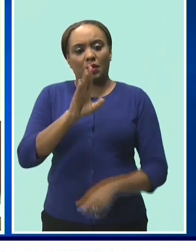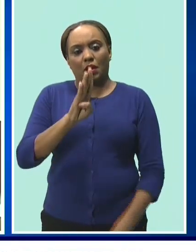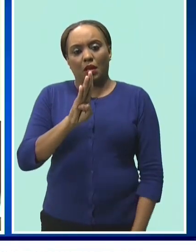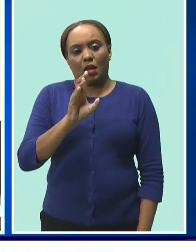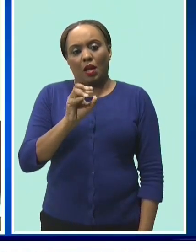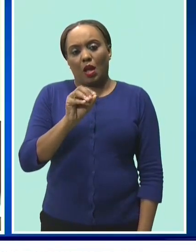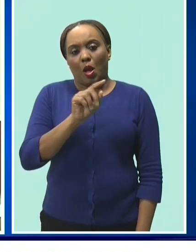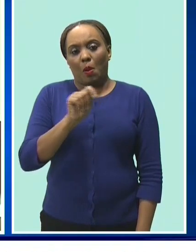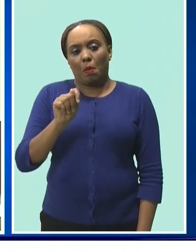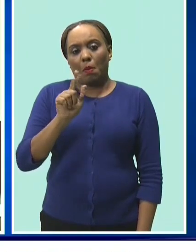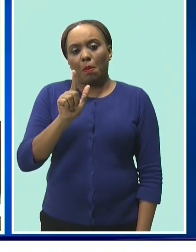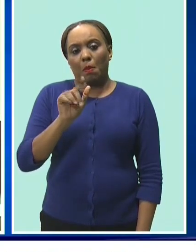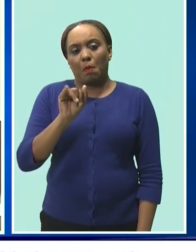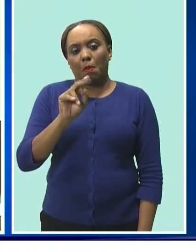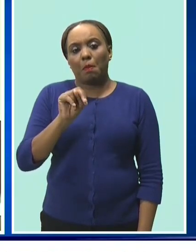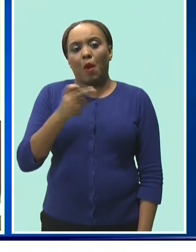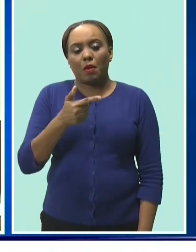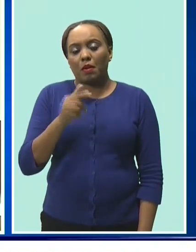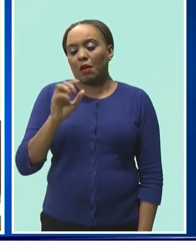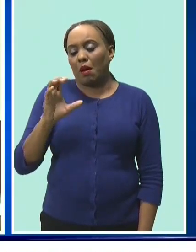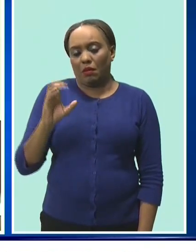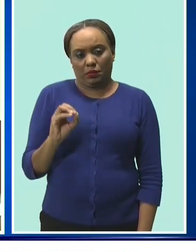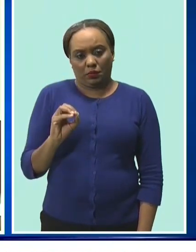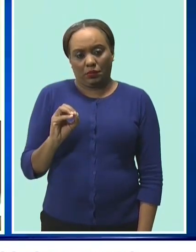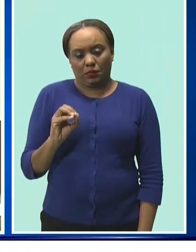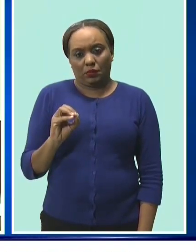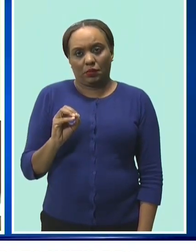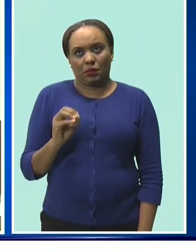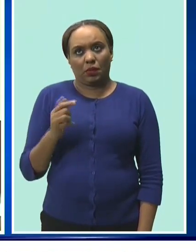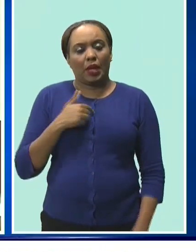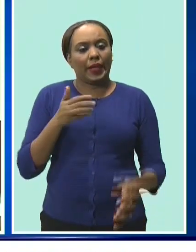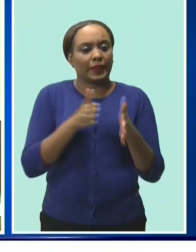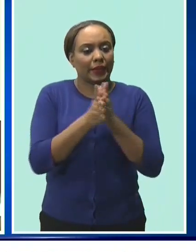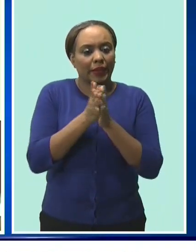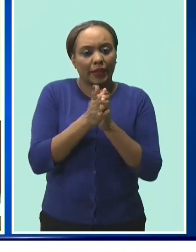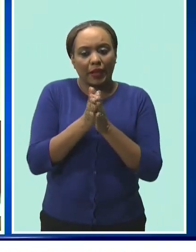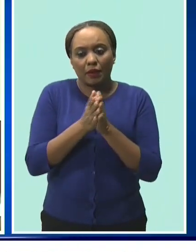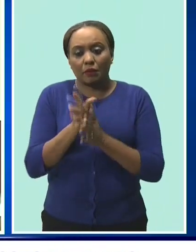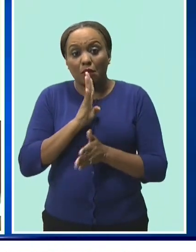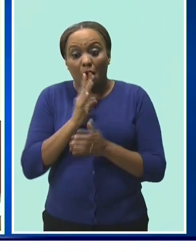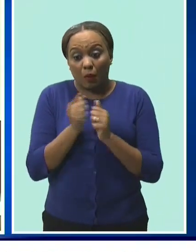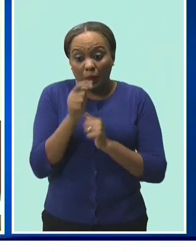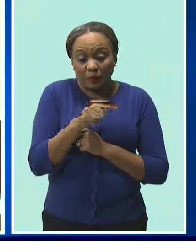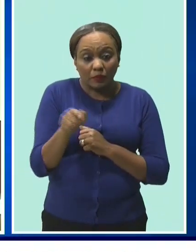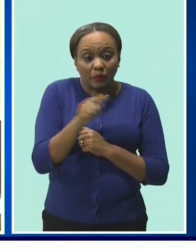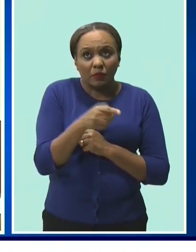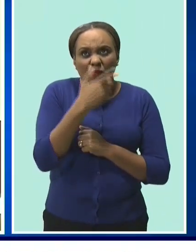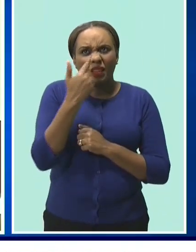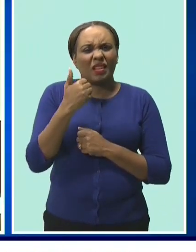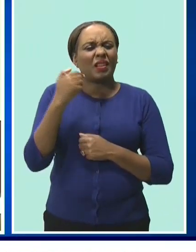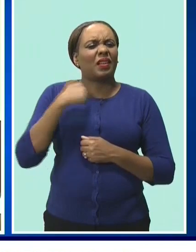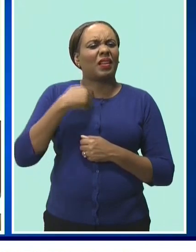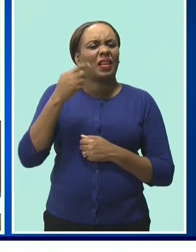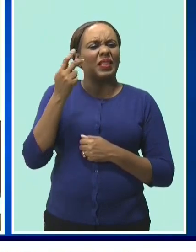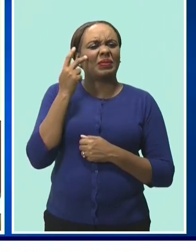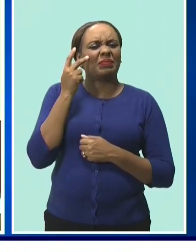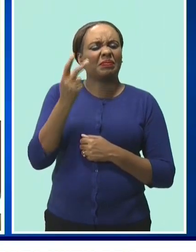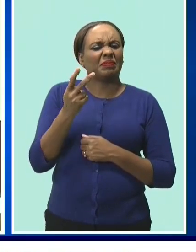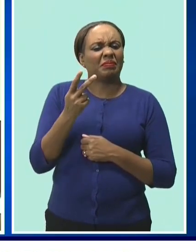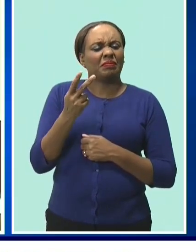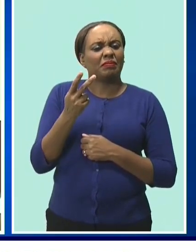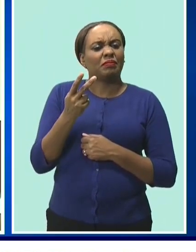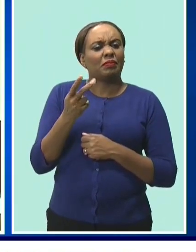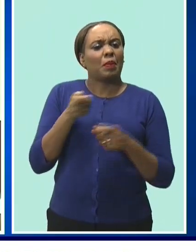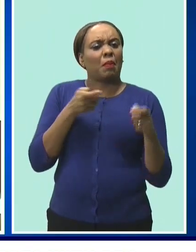the environmental concerns. But I look forward to talking with you because I noticed that the management and the approach